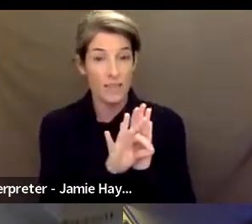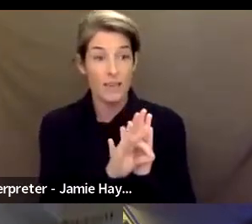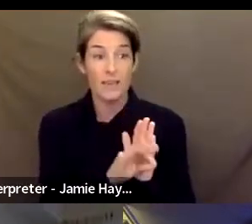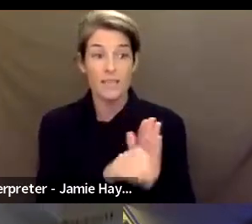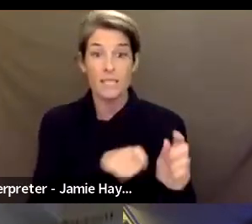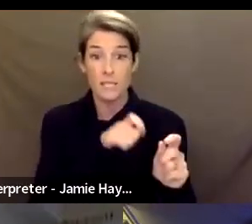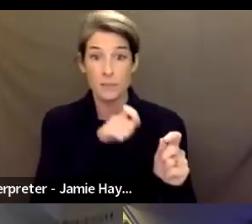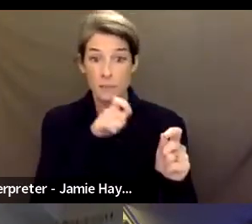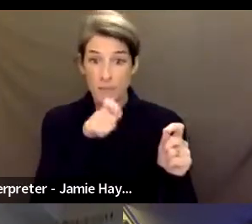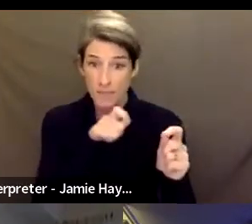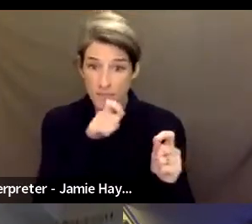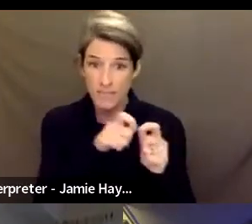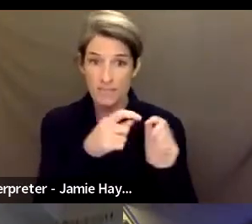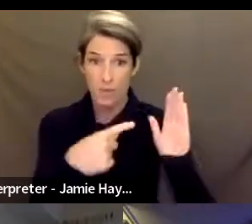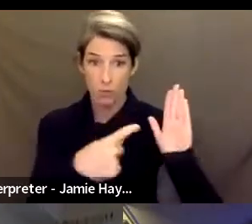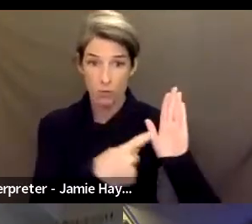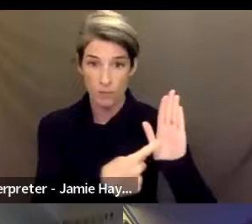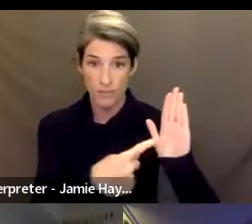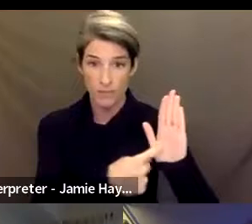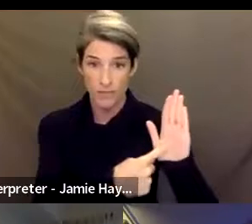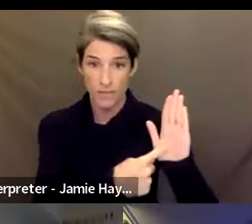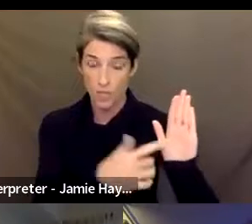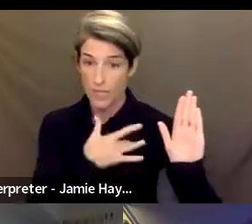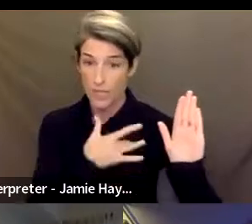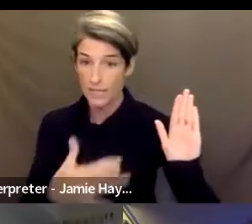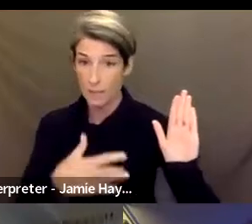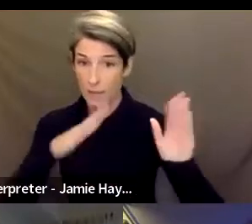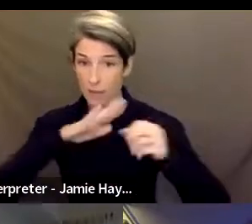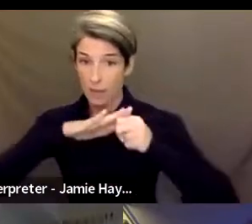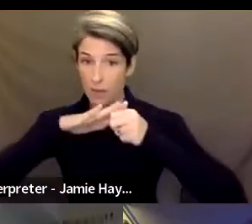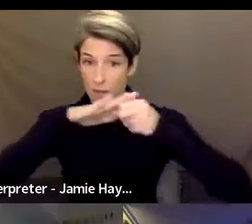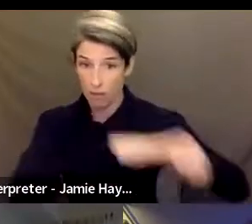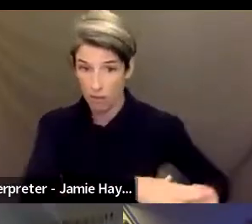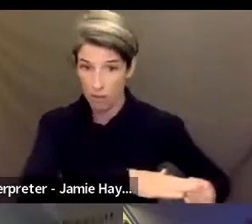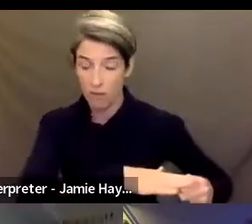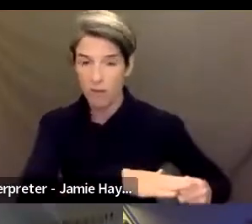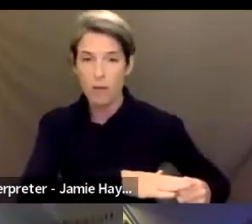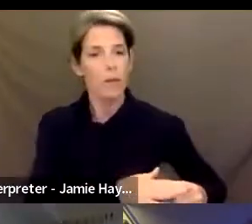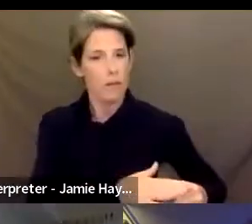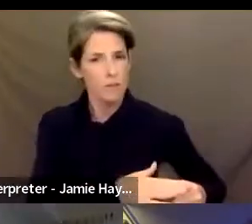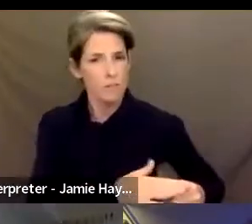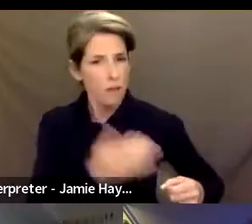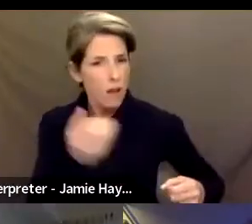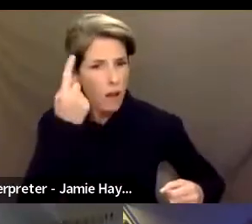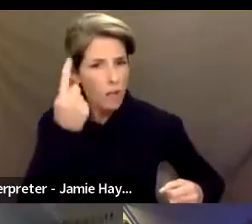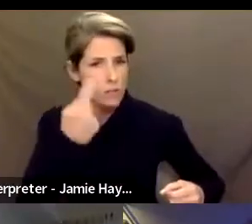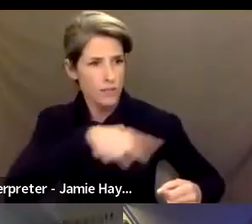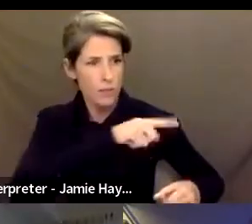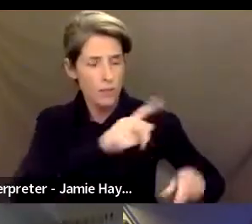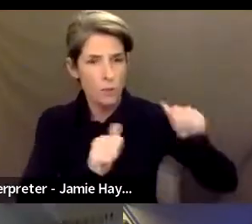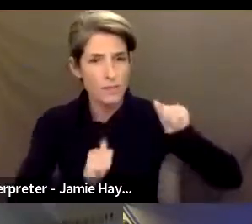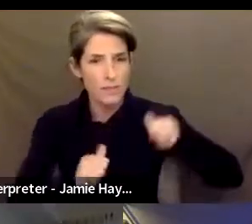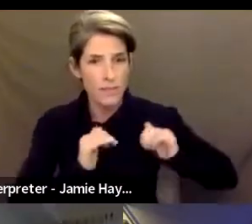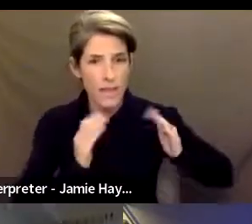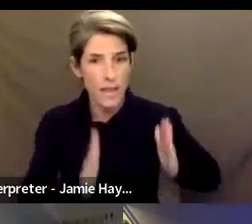shut out of theater, know that those actors probably have moved to where the work is.